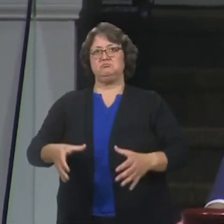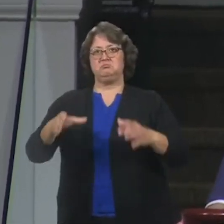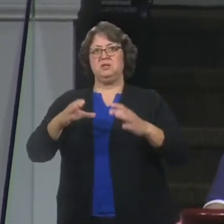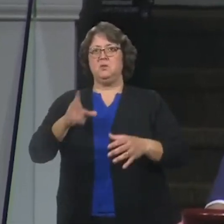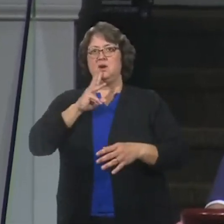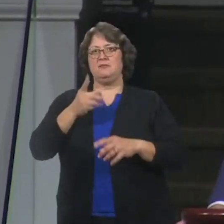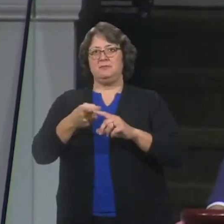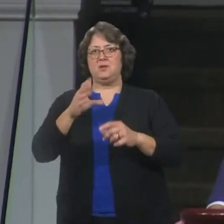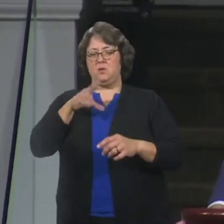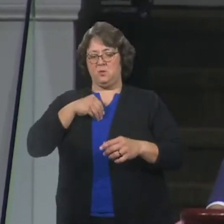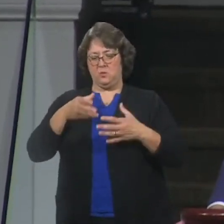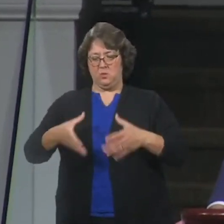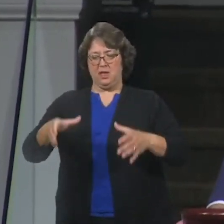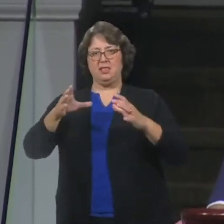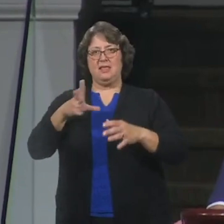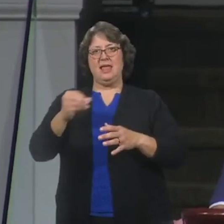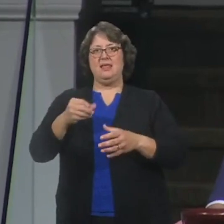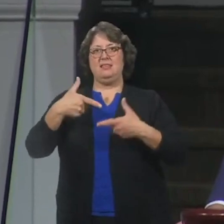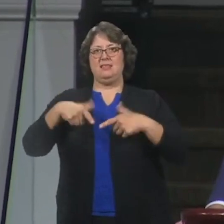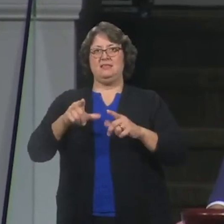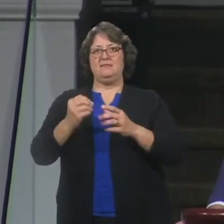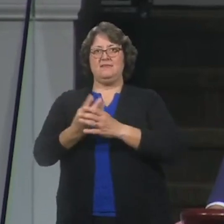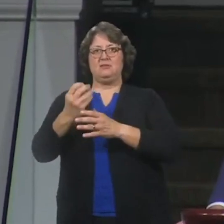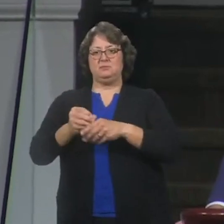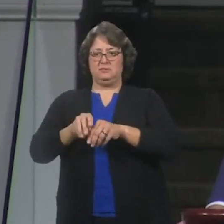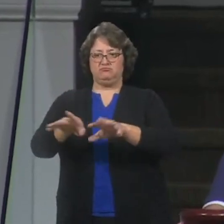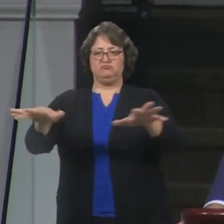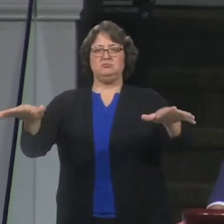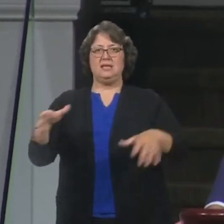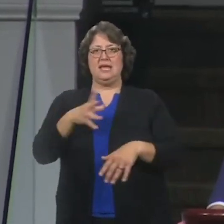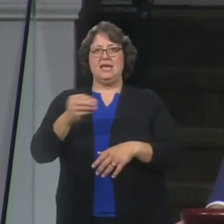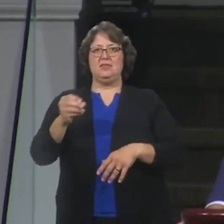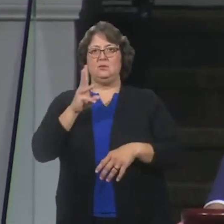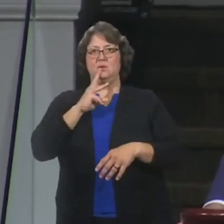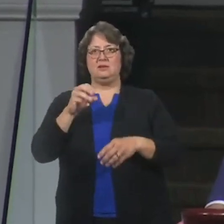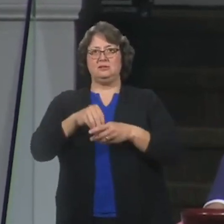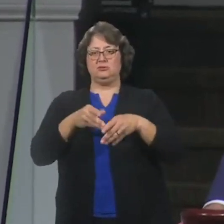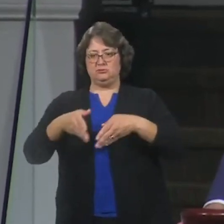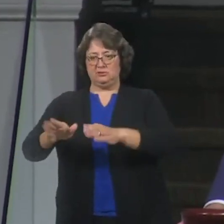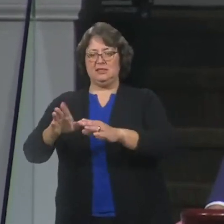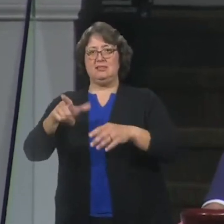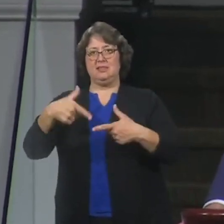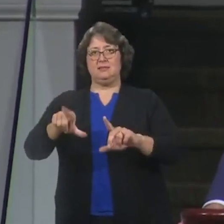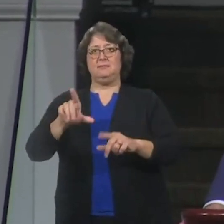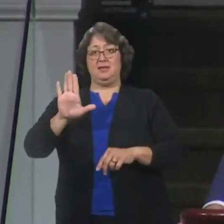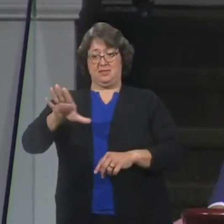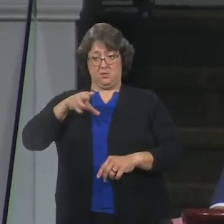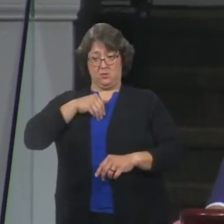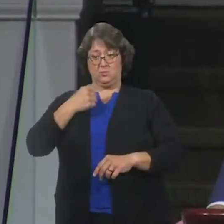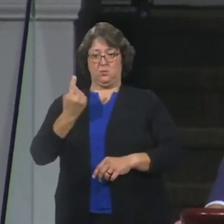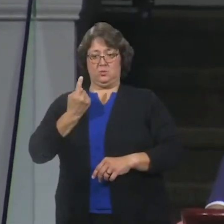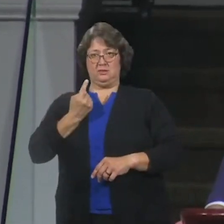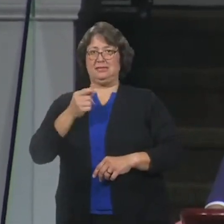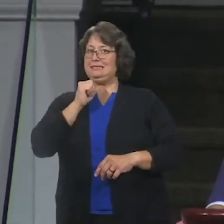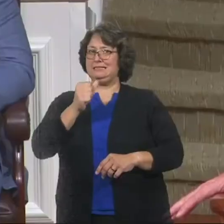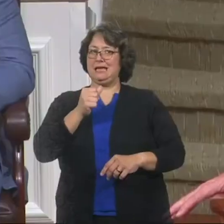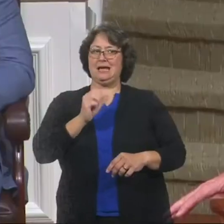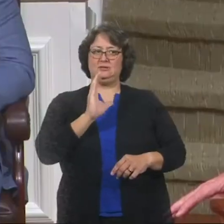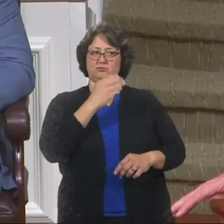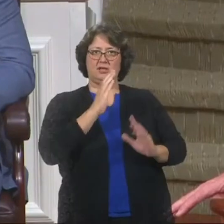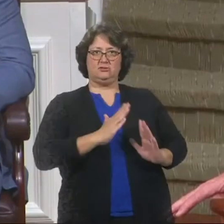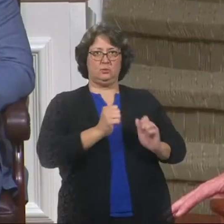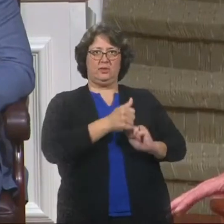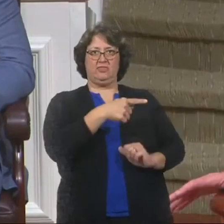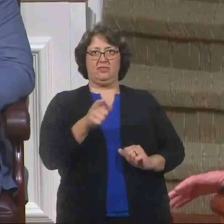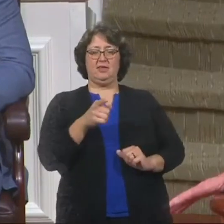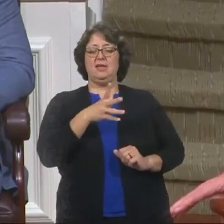well. Let thy fountains be diverse abroad, and the rivers and the waters in the streets. Let them be thine only, and not a stranger's with thee. Verse